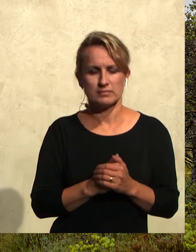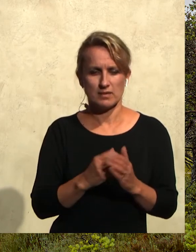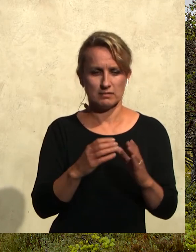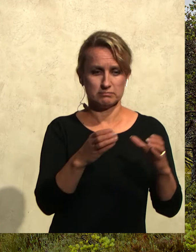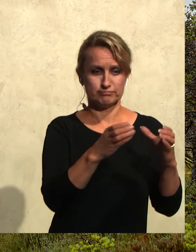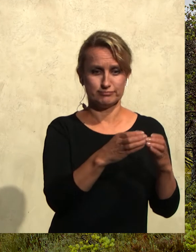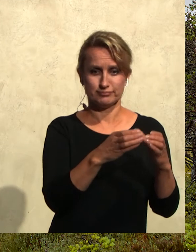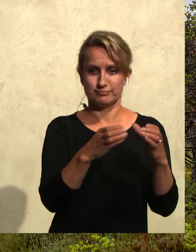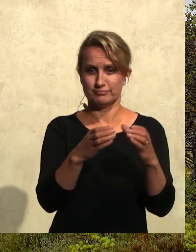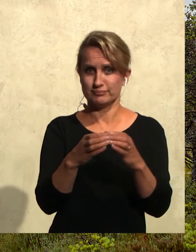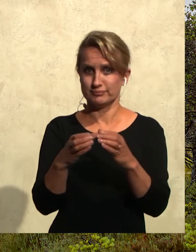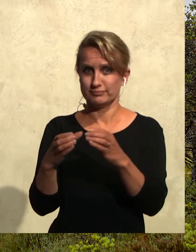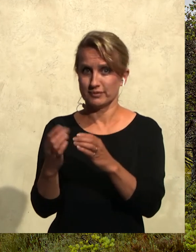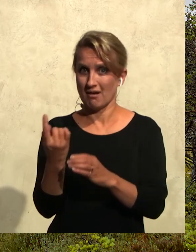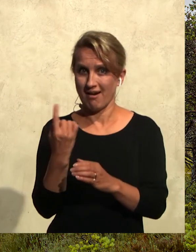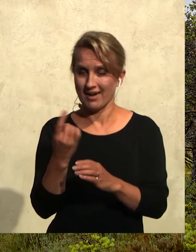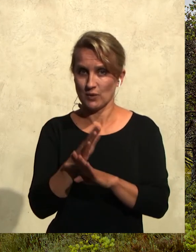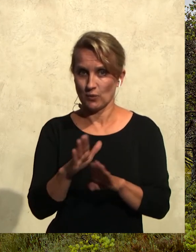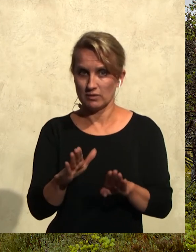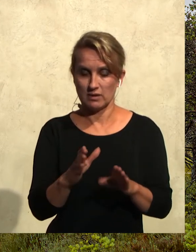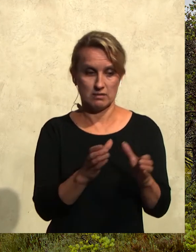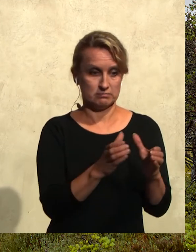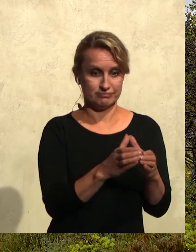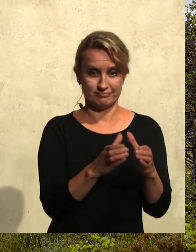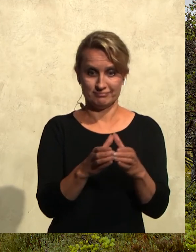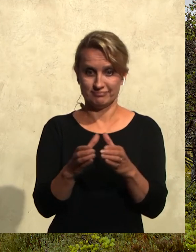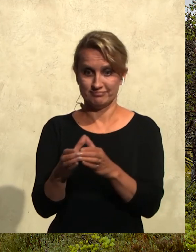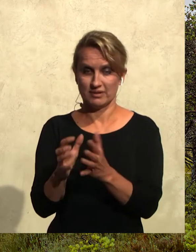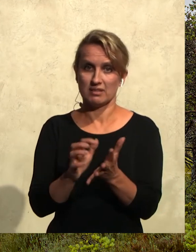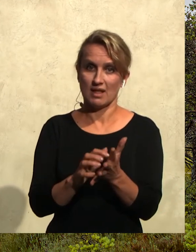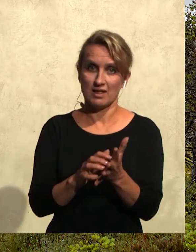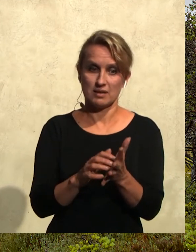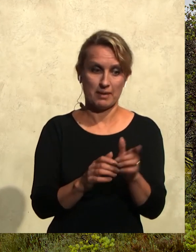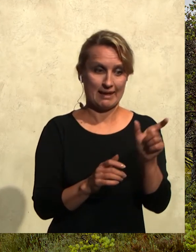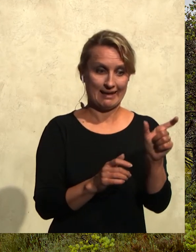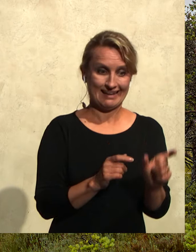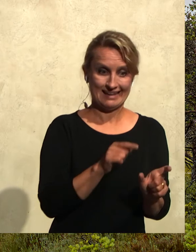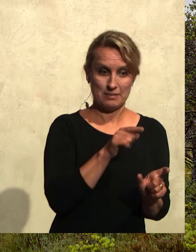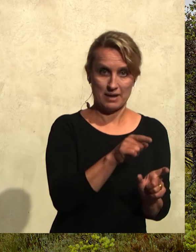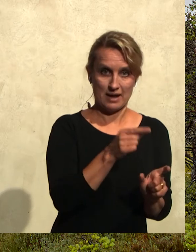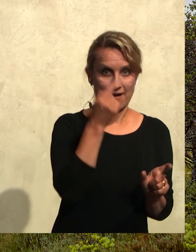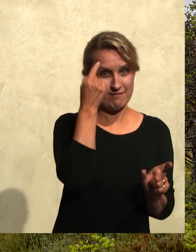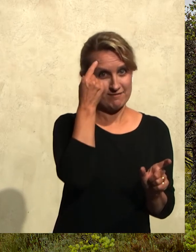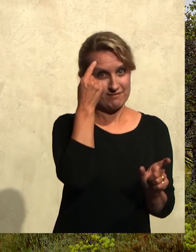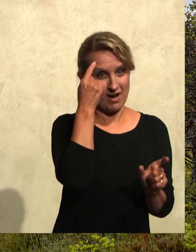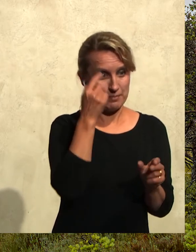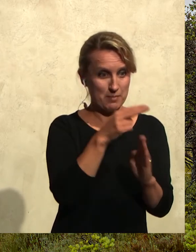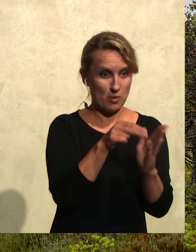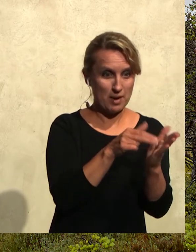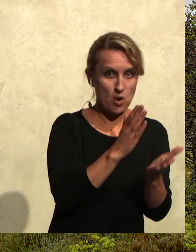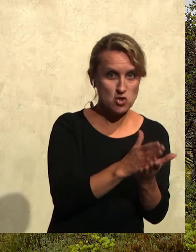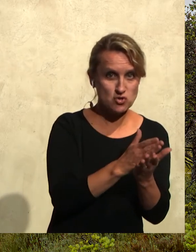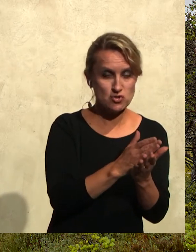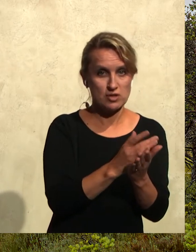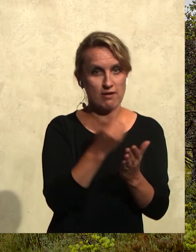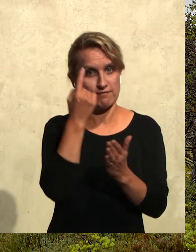a mental disorder or you don't have a mental disorder. So it's a very binary kind of approach to thinking about it. But the reality is